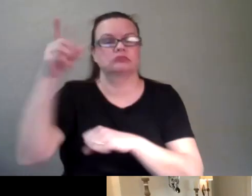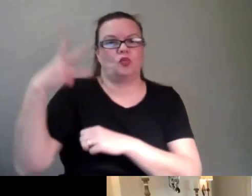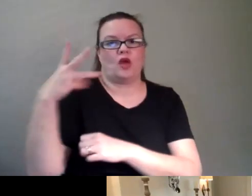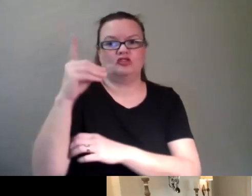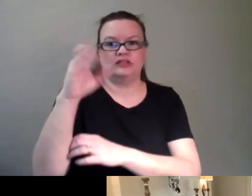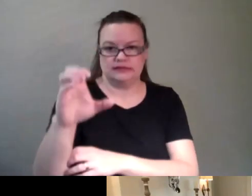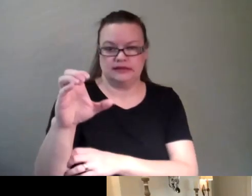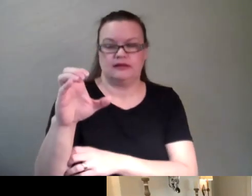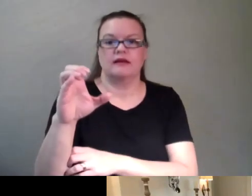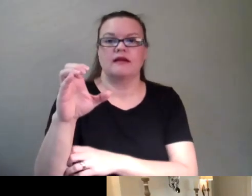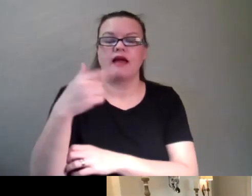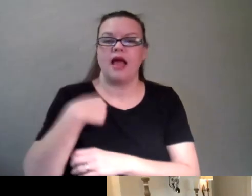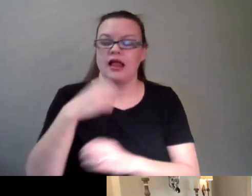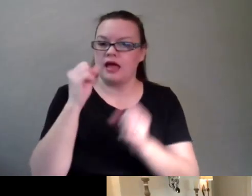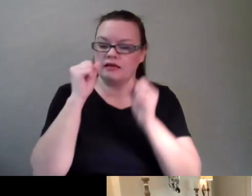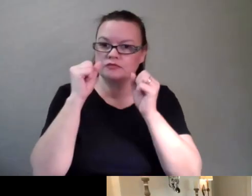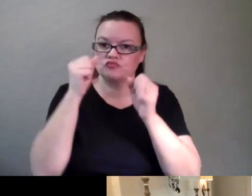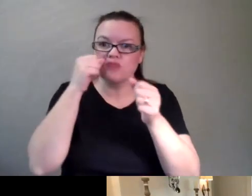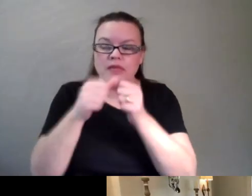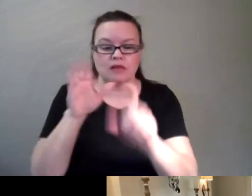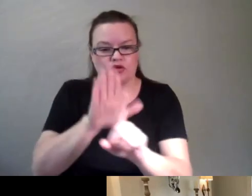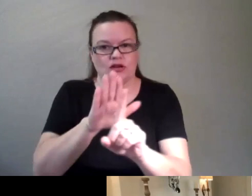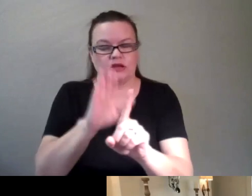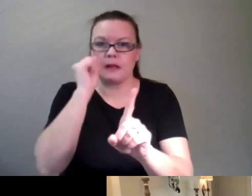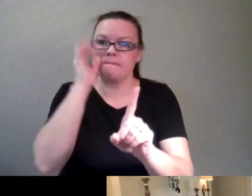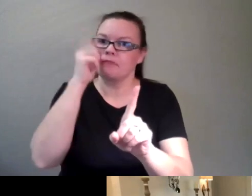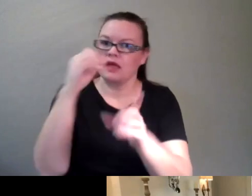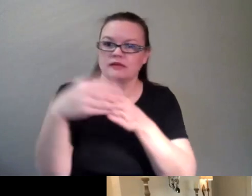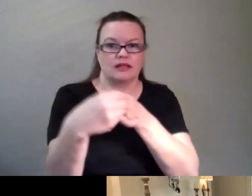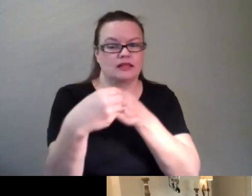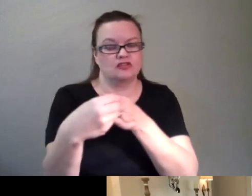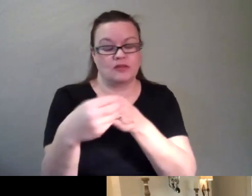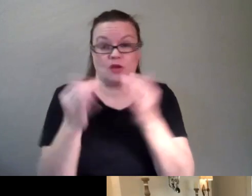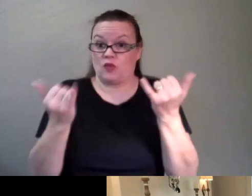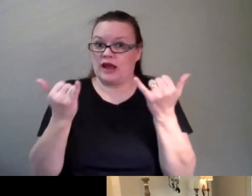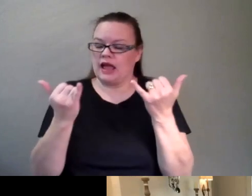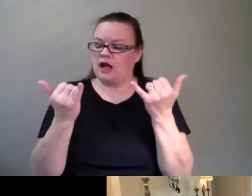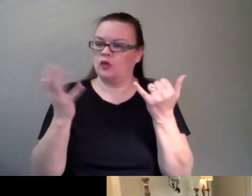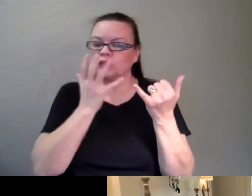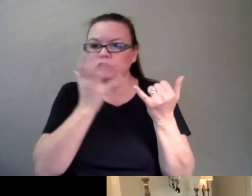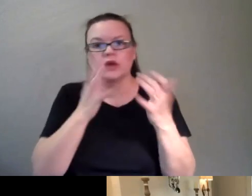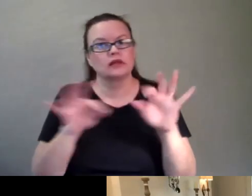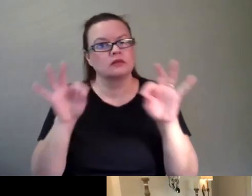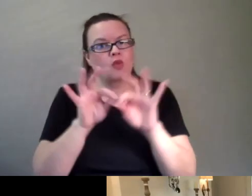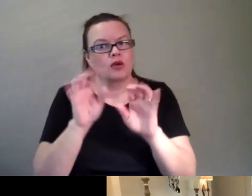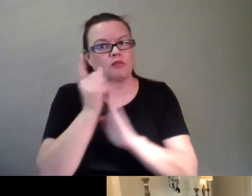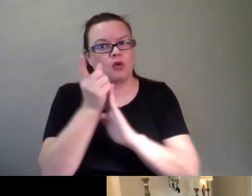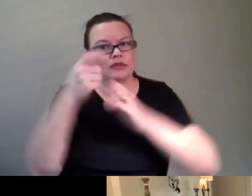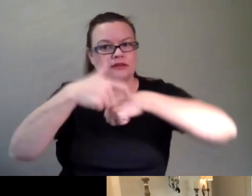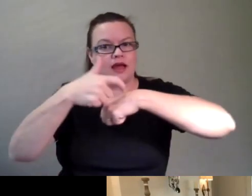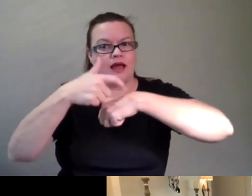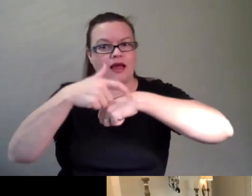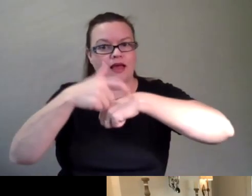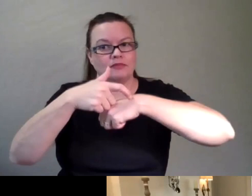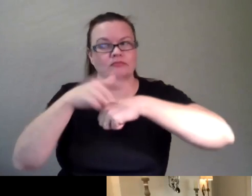really amazing leadership. And it is a, as you mentioned, it is a poignant moment to think about an era